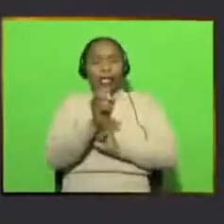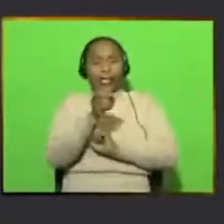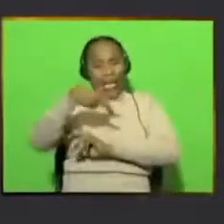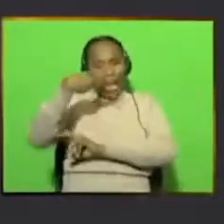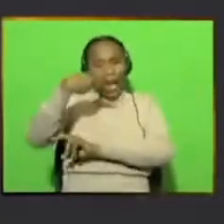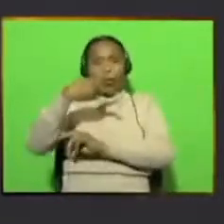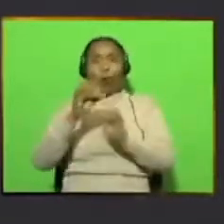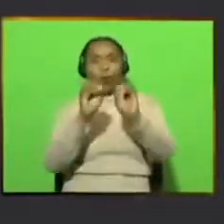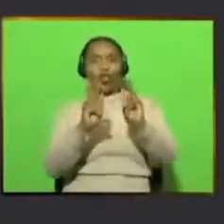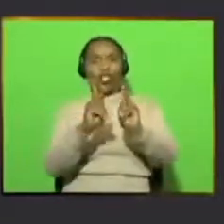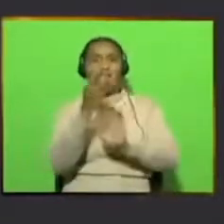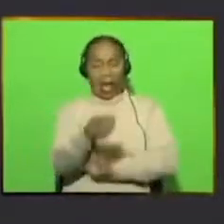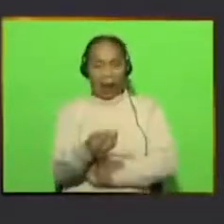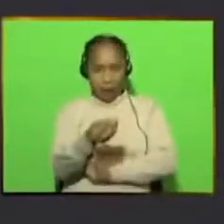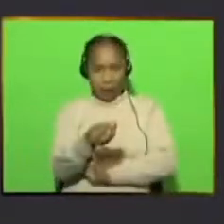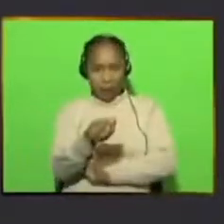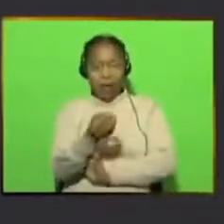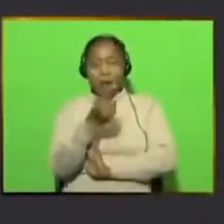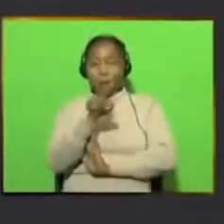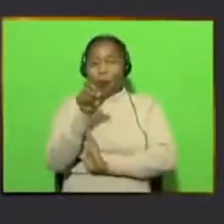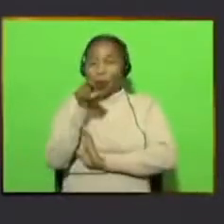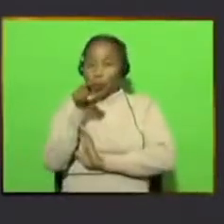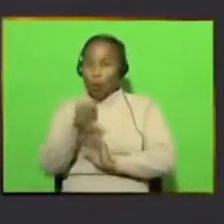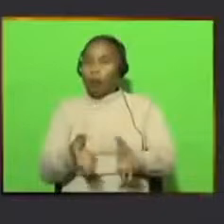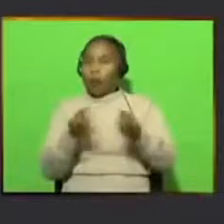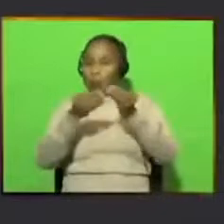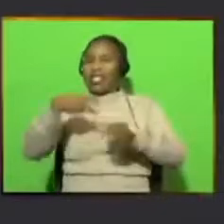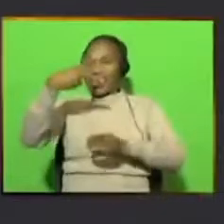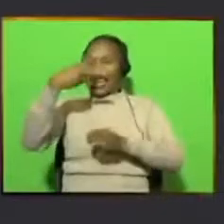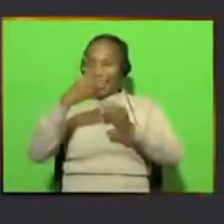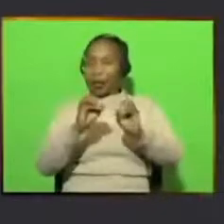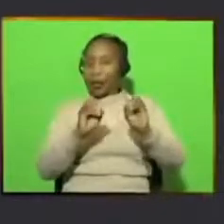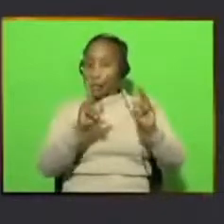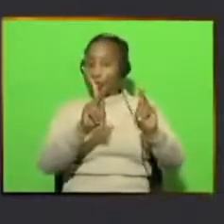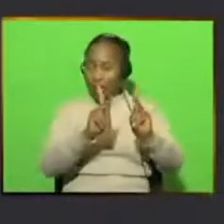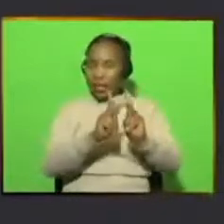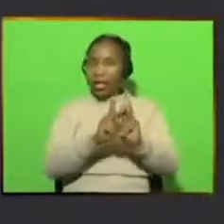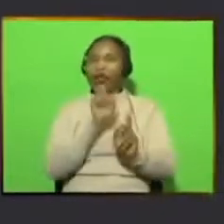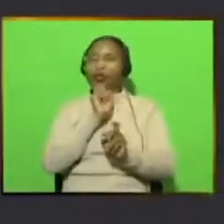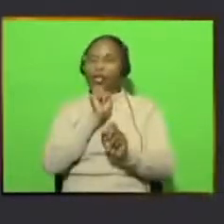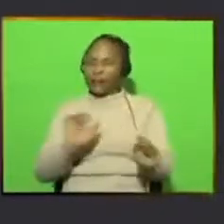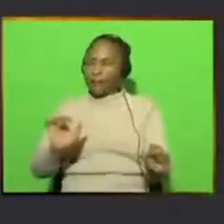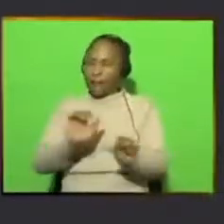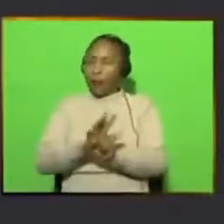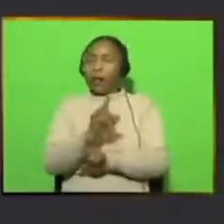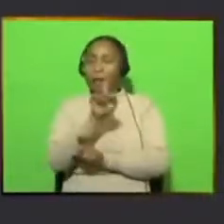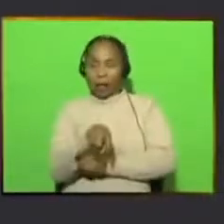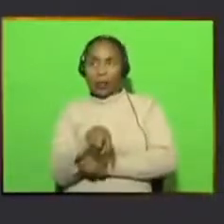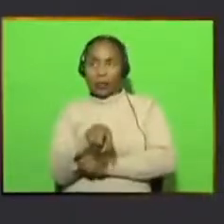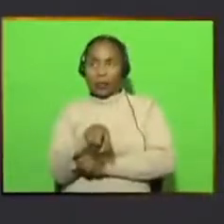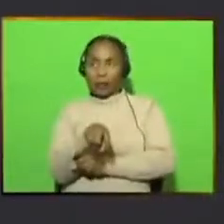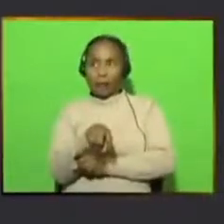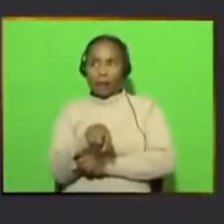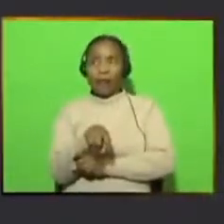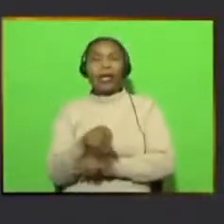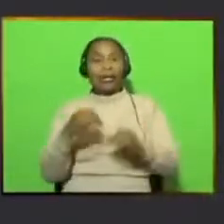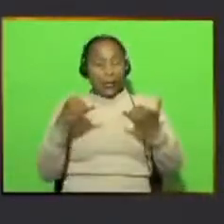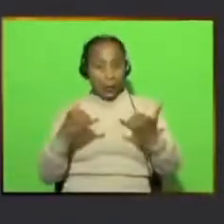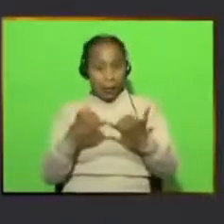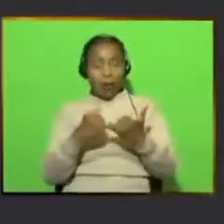And when you get a second chance, you must use it optimally. I think the voters gave all of us a second